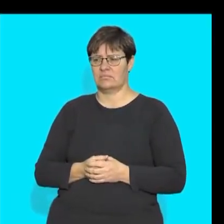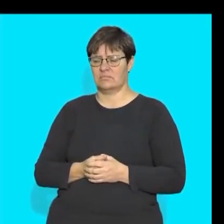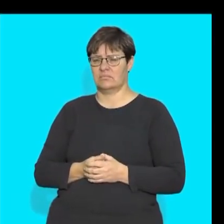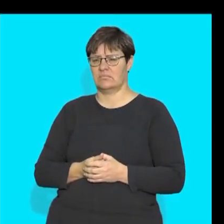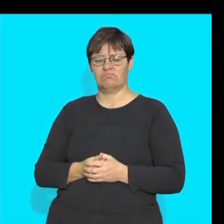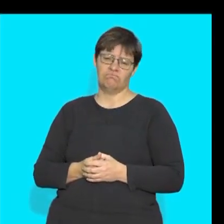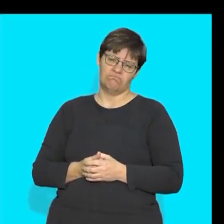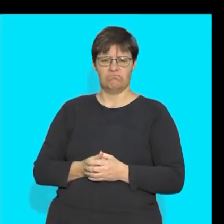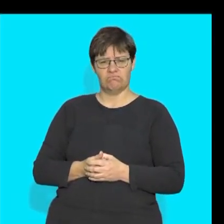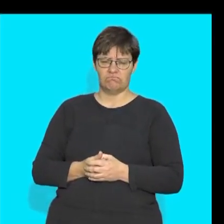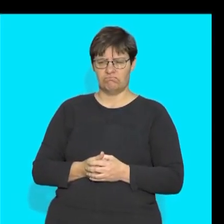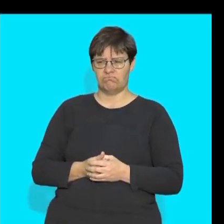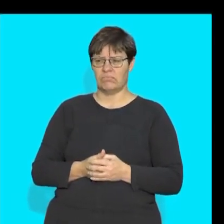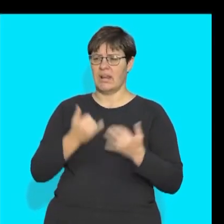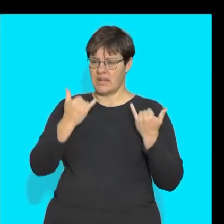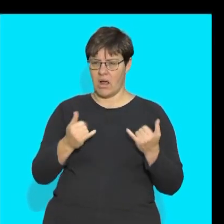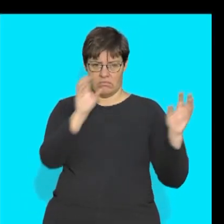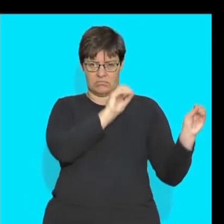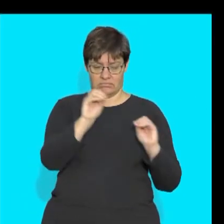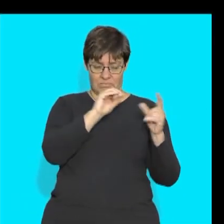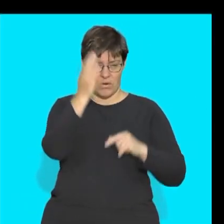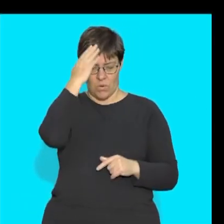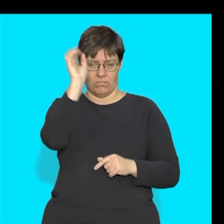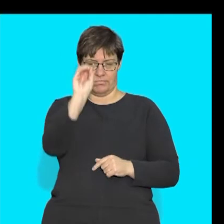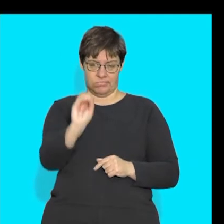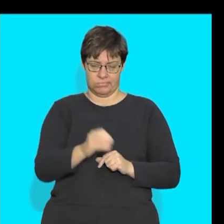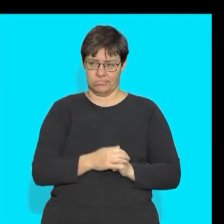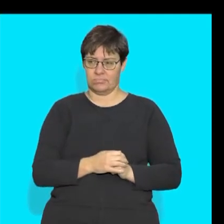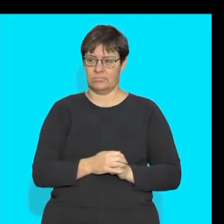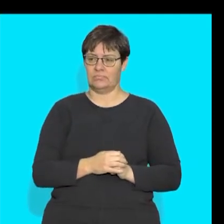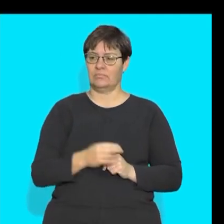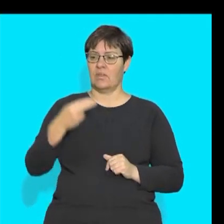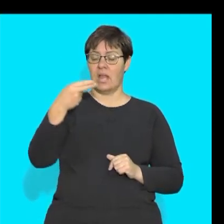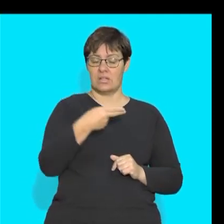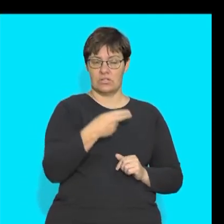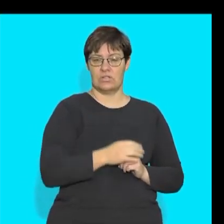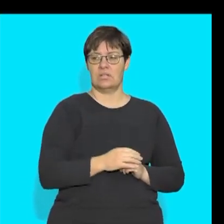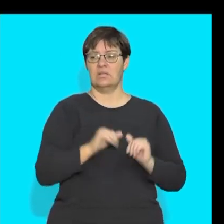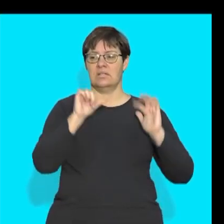now we need to write in everything we know. H is